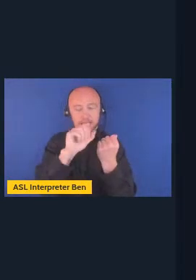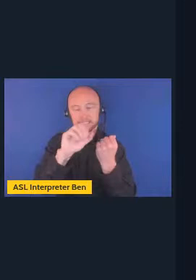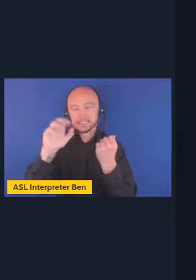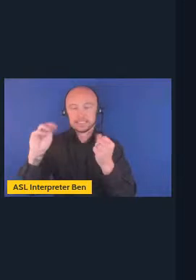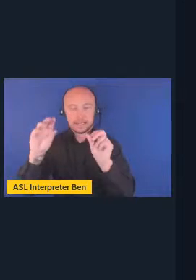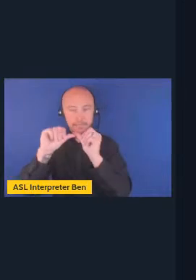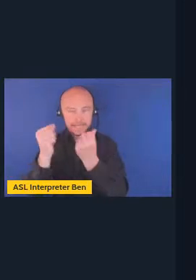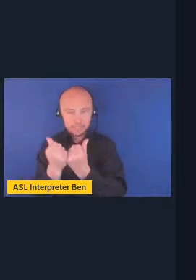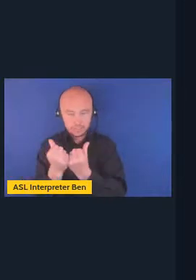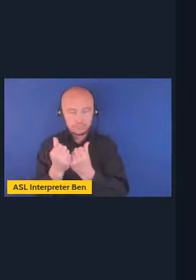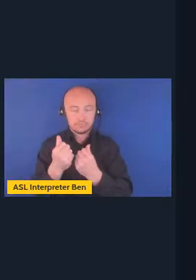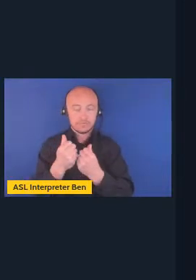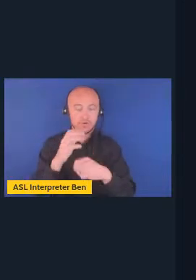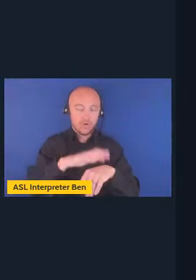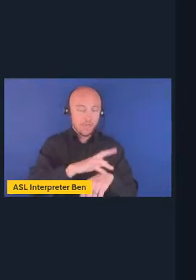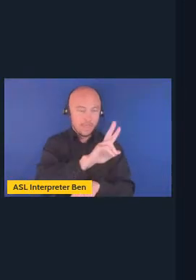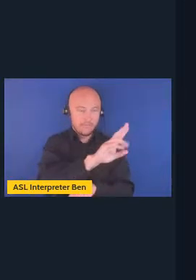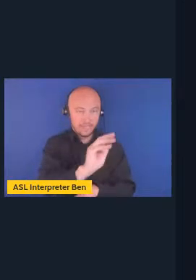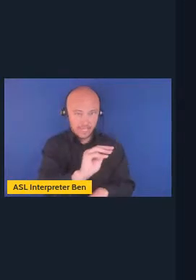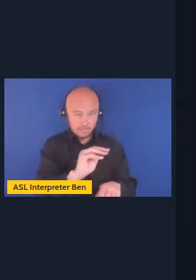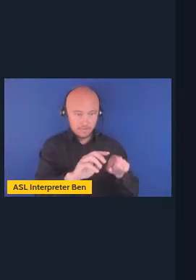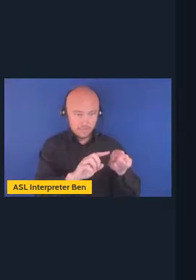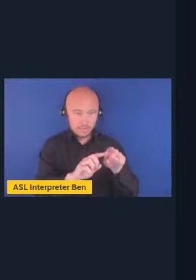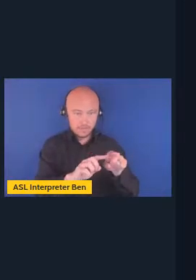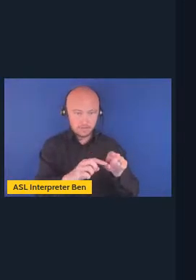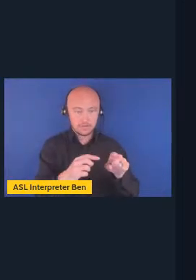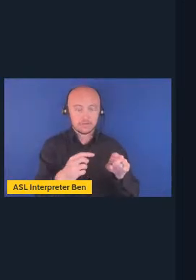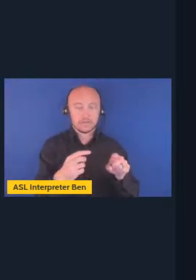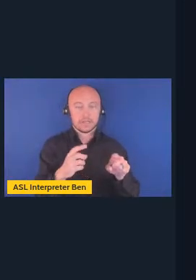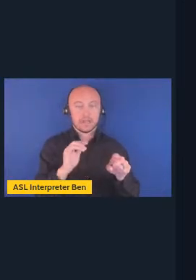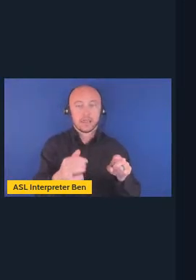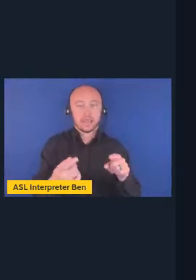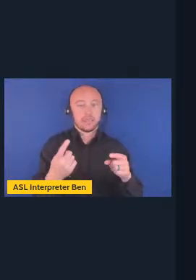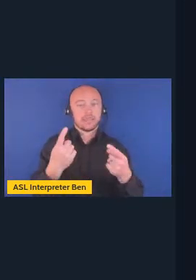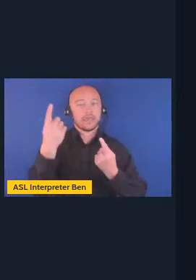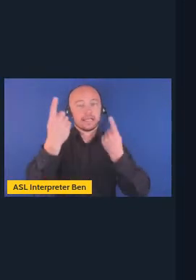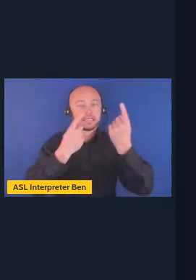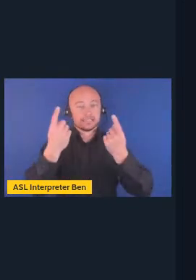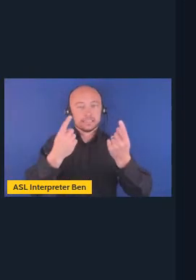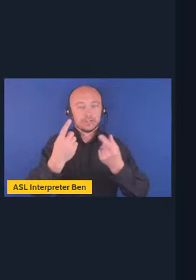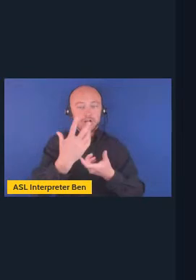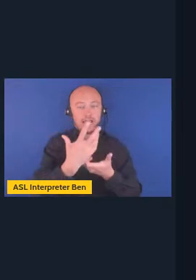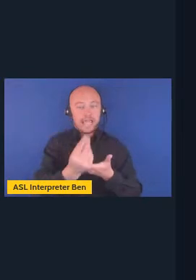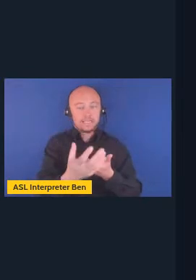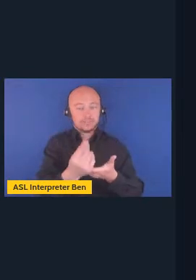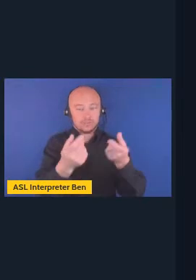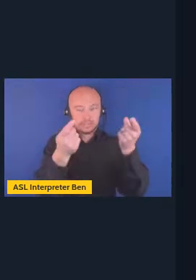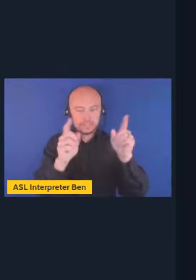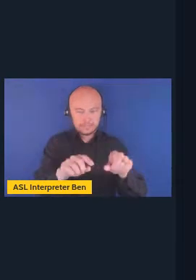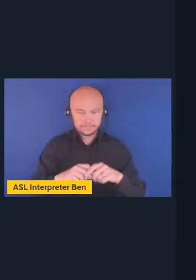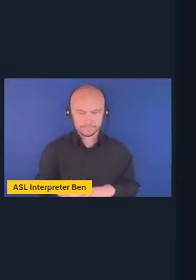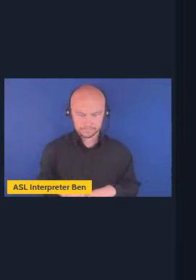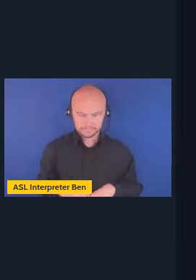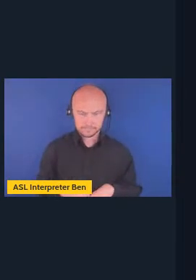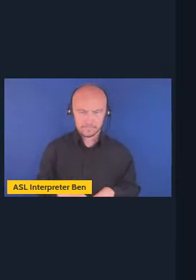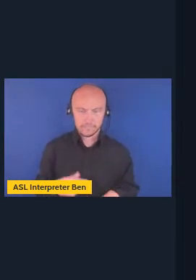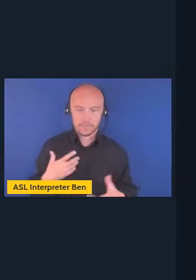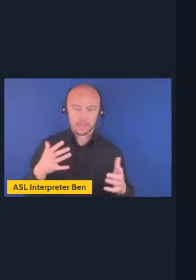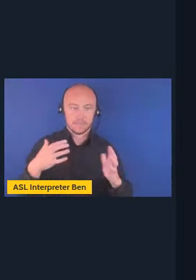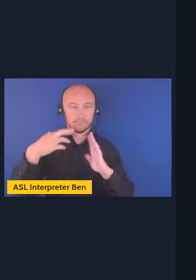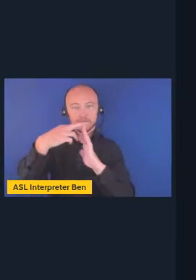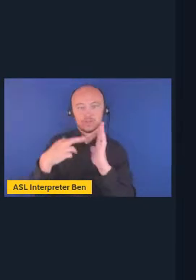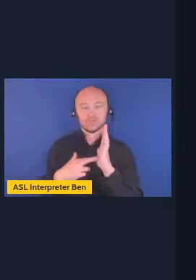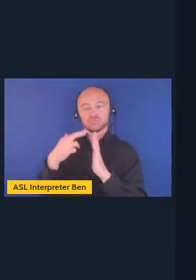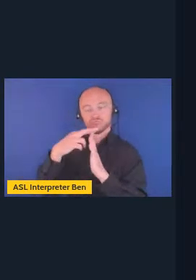on your VM, it will be considered as the external instances and it will get registered to the